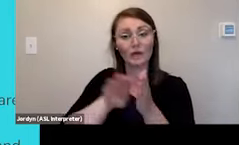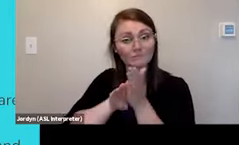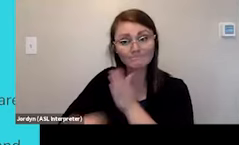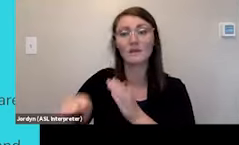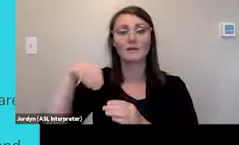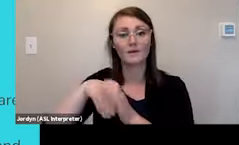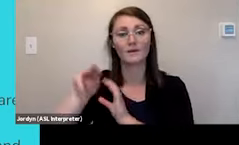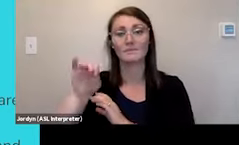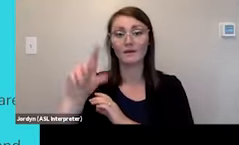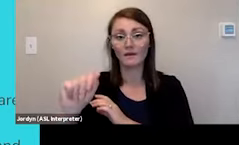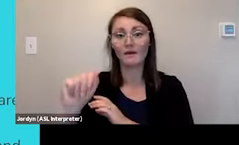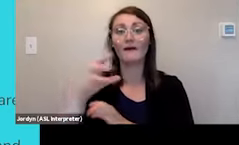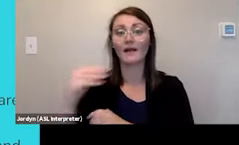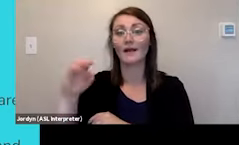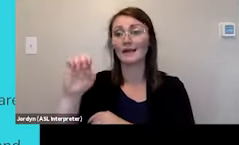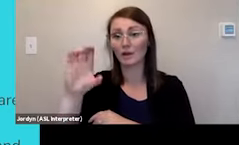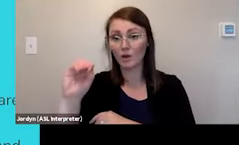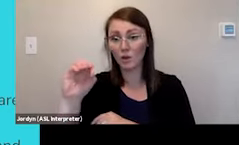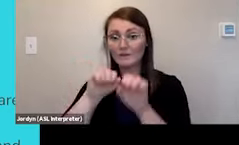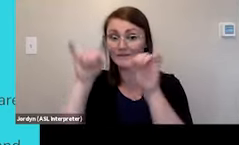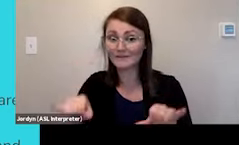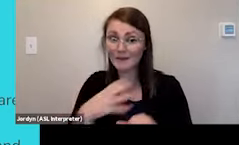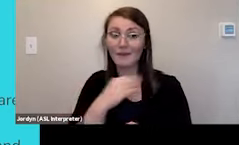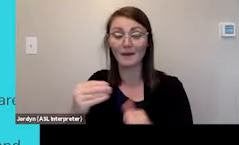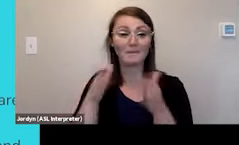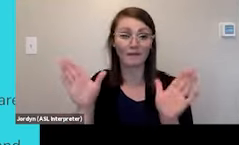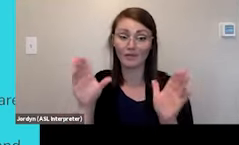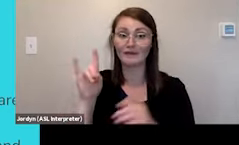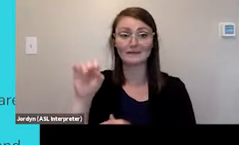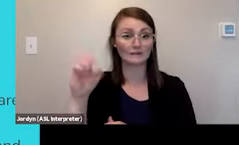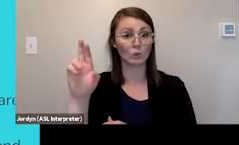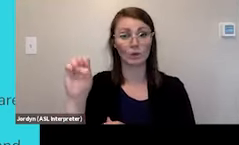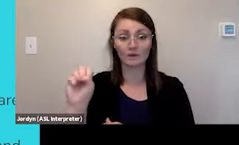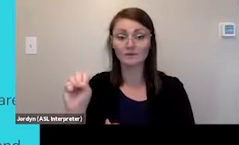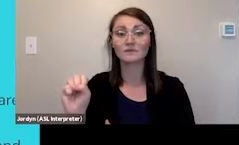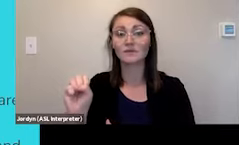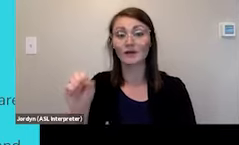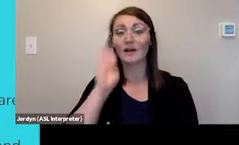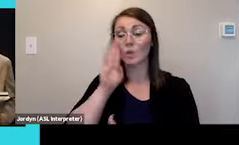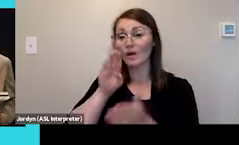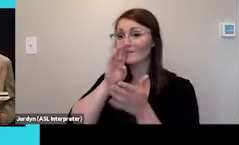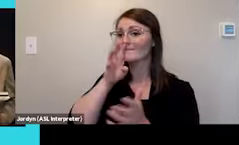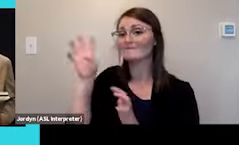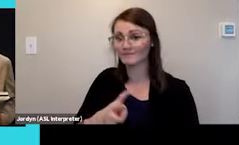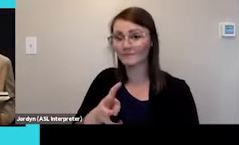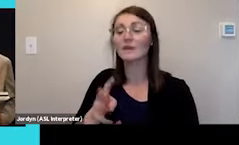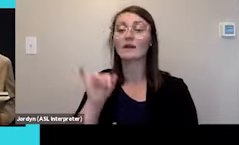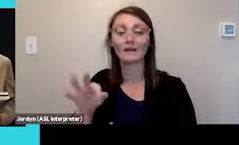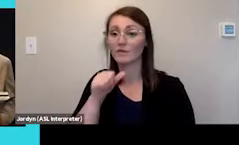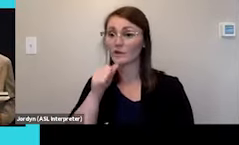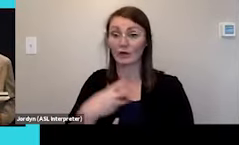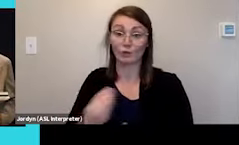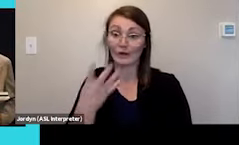include them in the discussion whatsoever, let alone their voices. And I think a root of